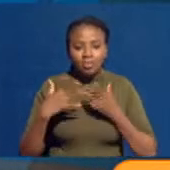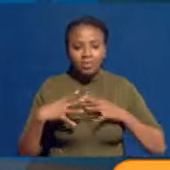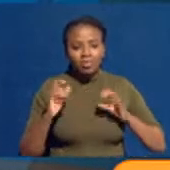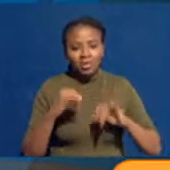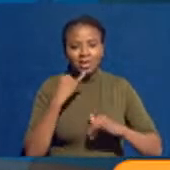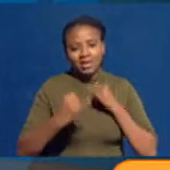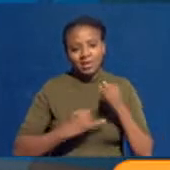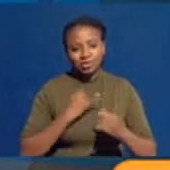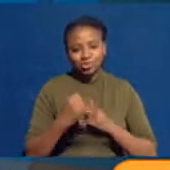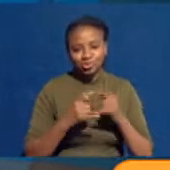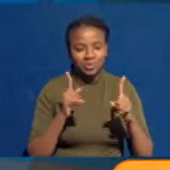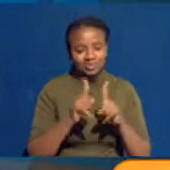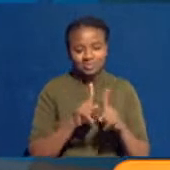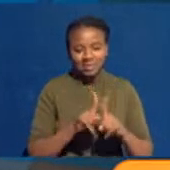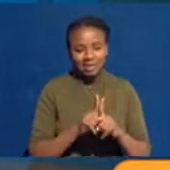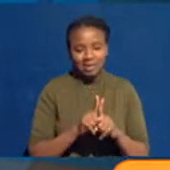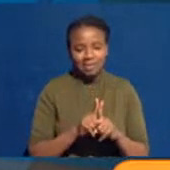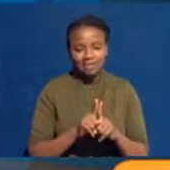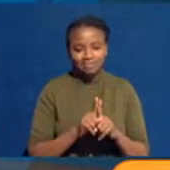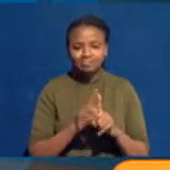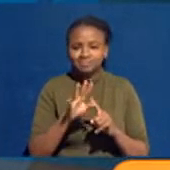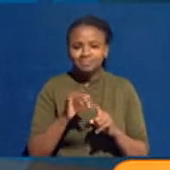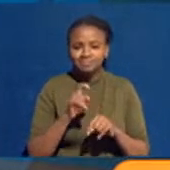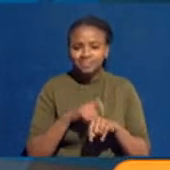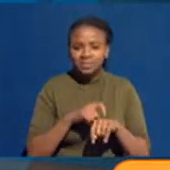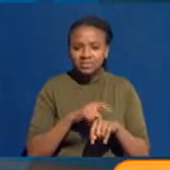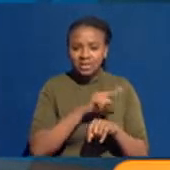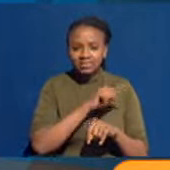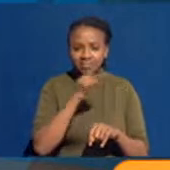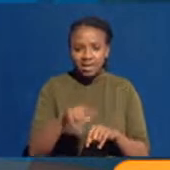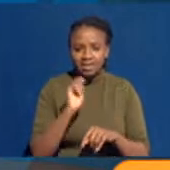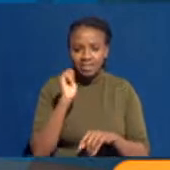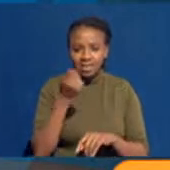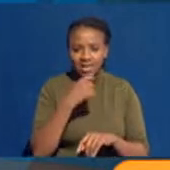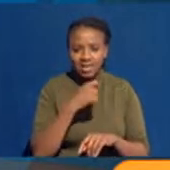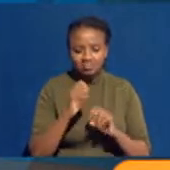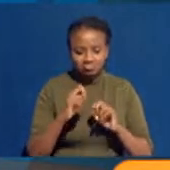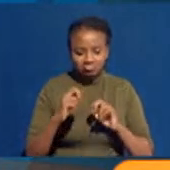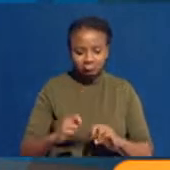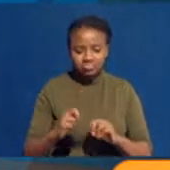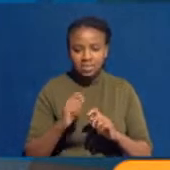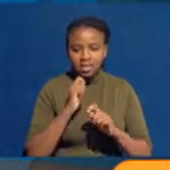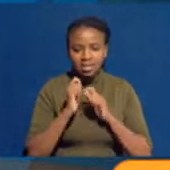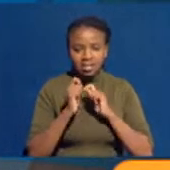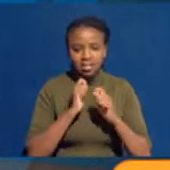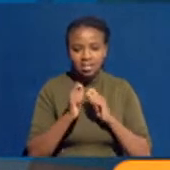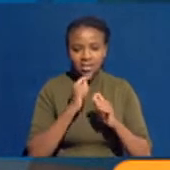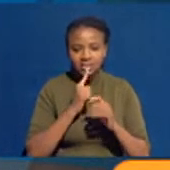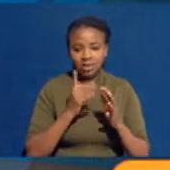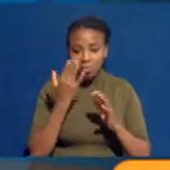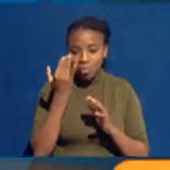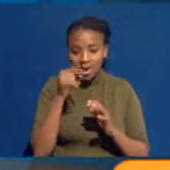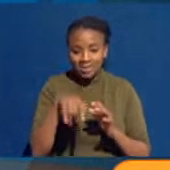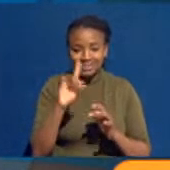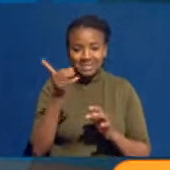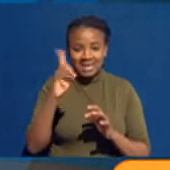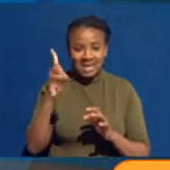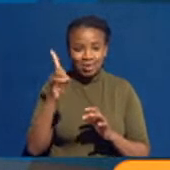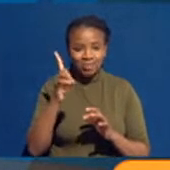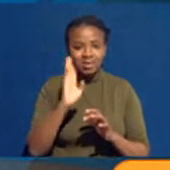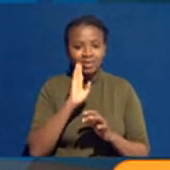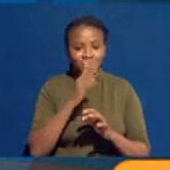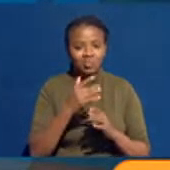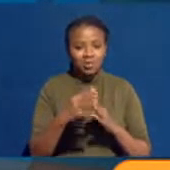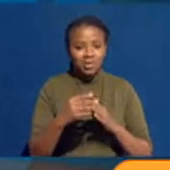space, too. She sat down with me during her visit to Kenya and shared why Nairobi will be the next frontier in